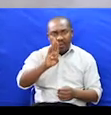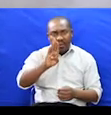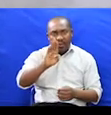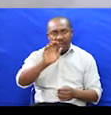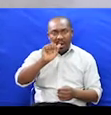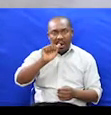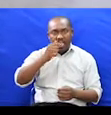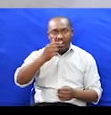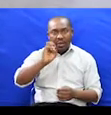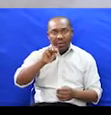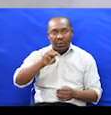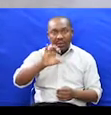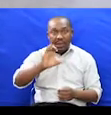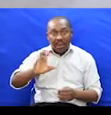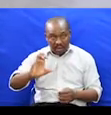particle?